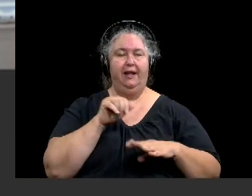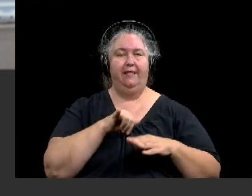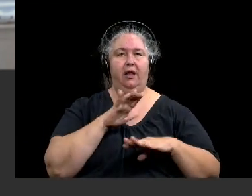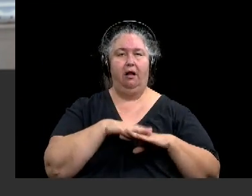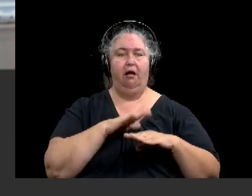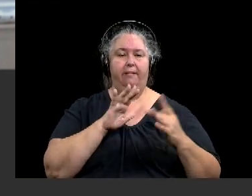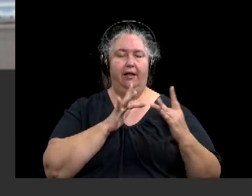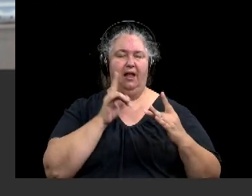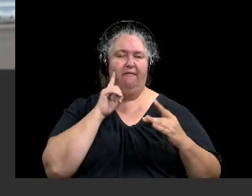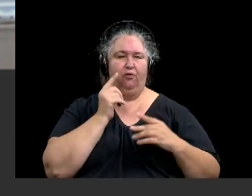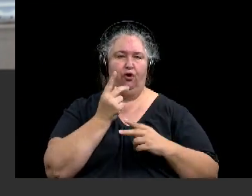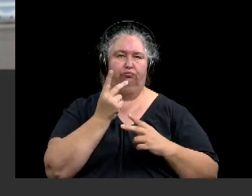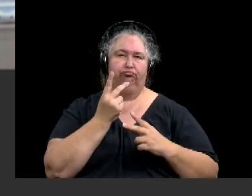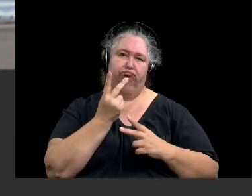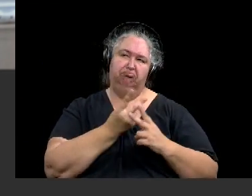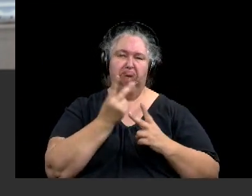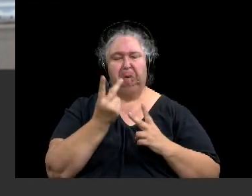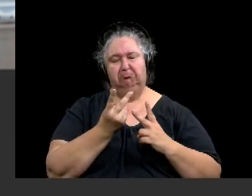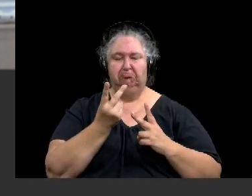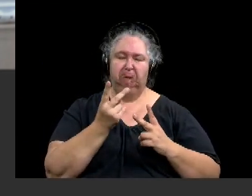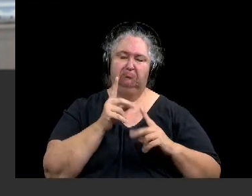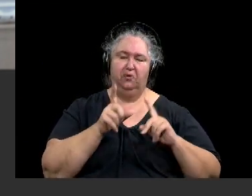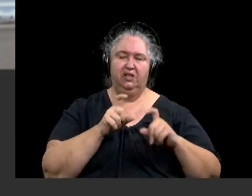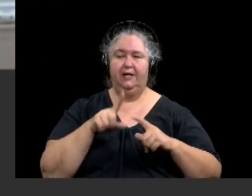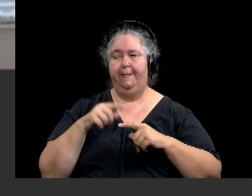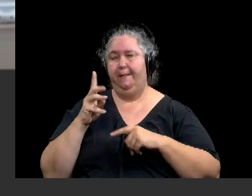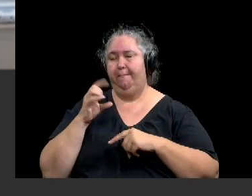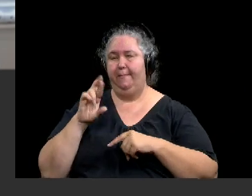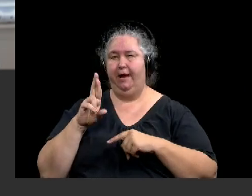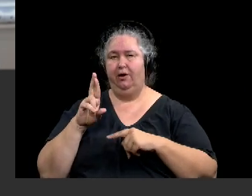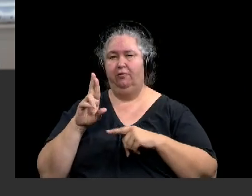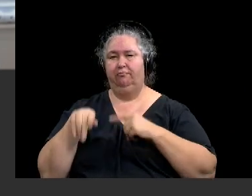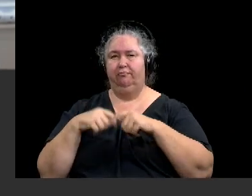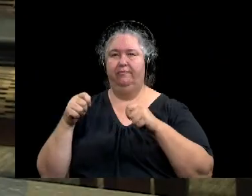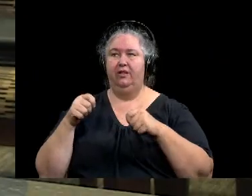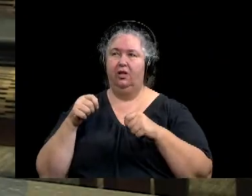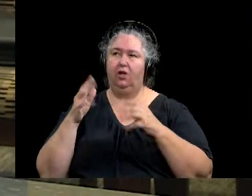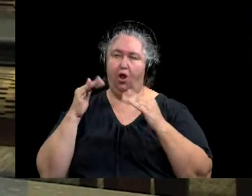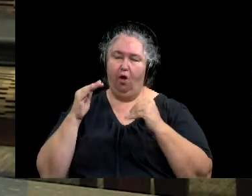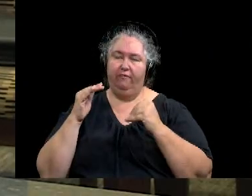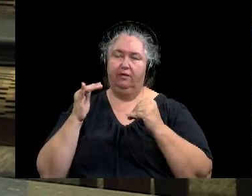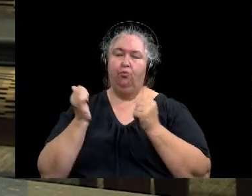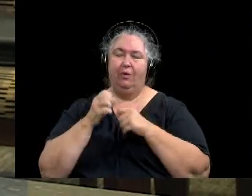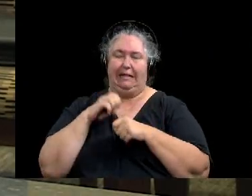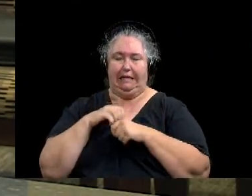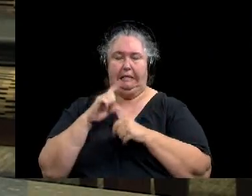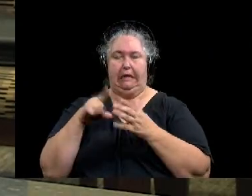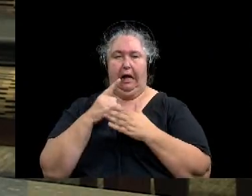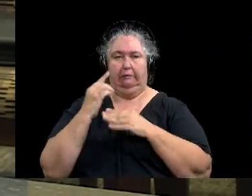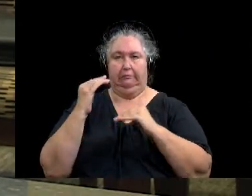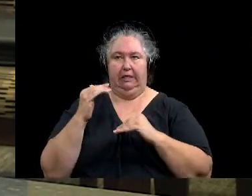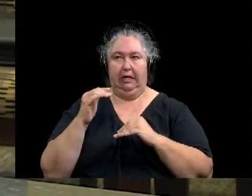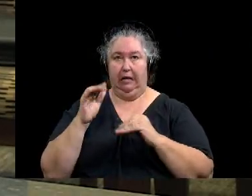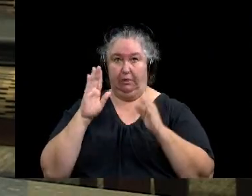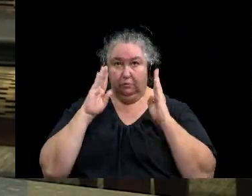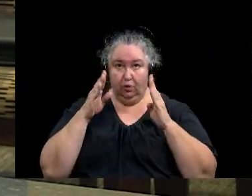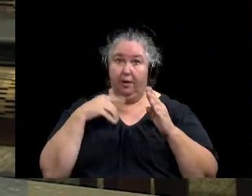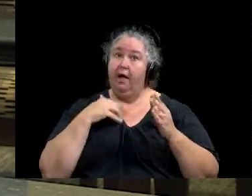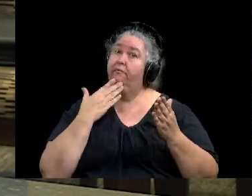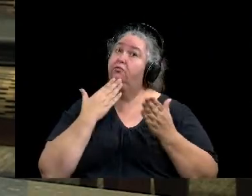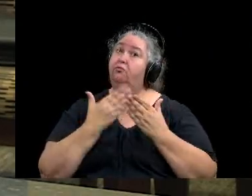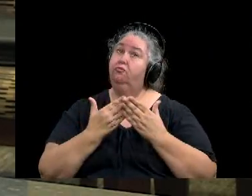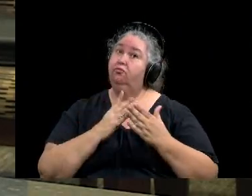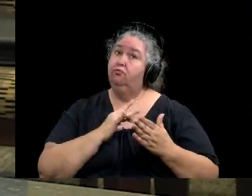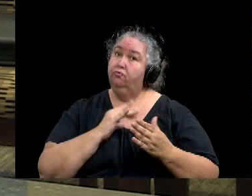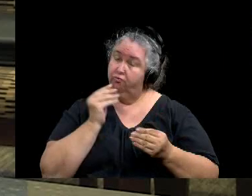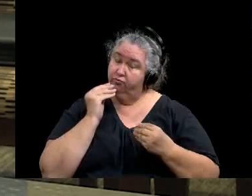a couple of questions each, and then we'll let the mayor wrap up with a closing comment. Hopefully we'll do that within an hour. So hopefully everybody will stay tuned. We've got some great information. We're